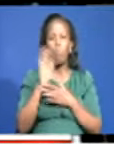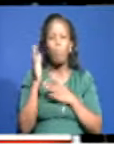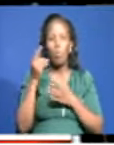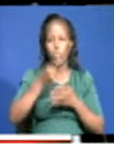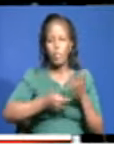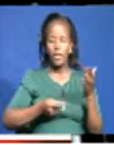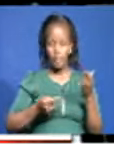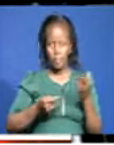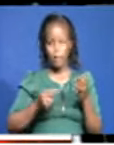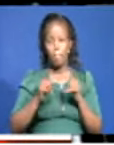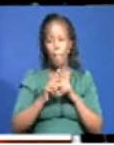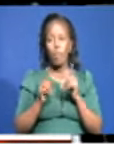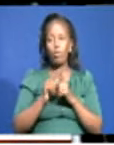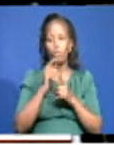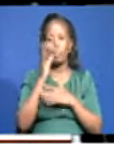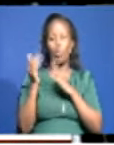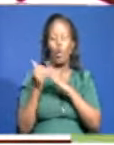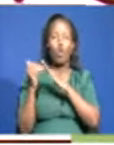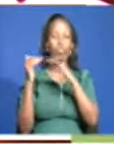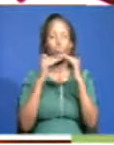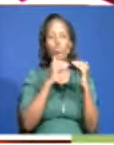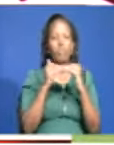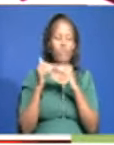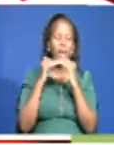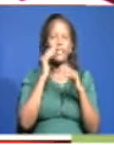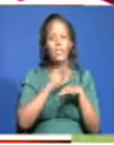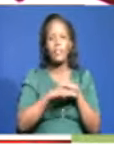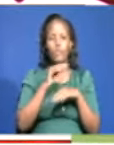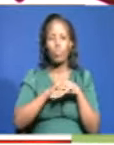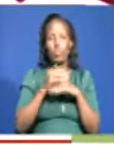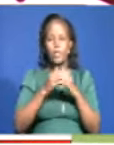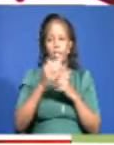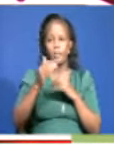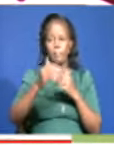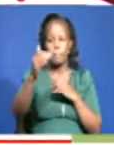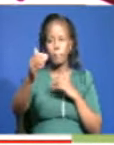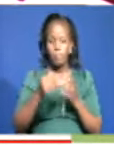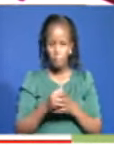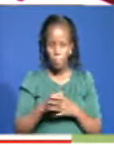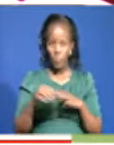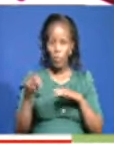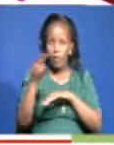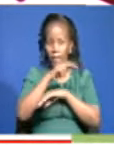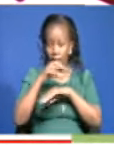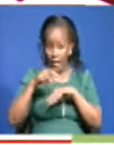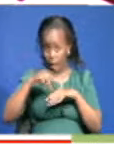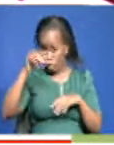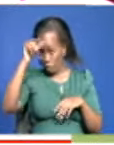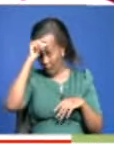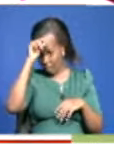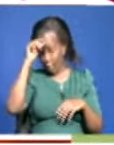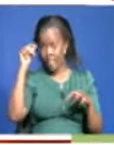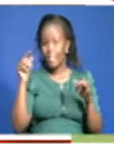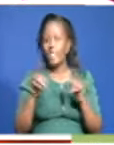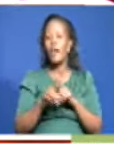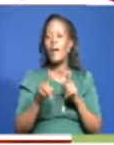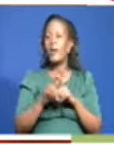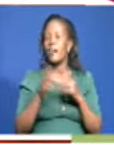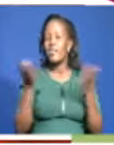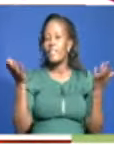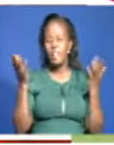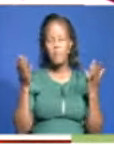adding that a unified tax system is the way to go. That the national government too is not at all